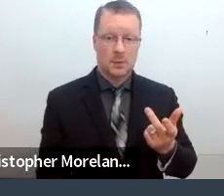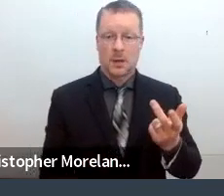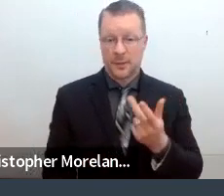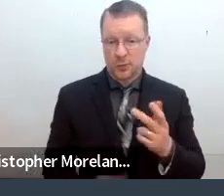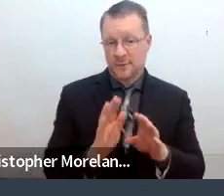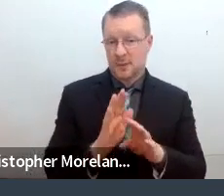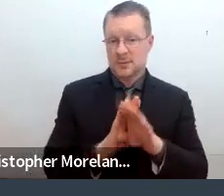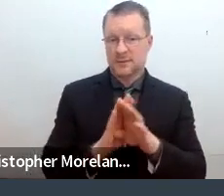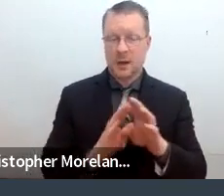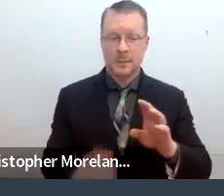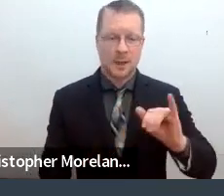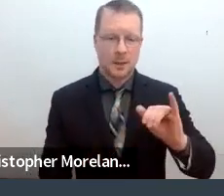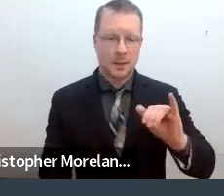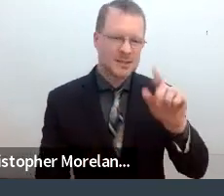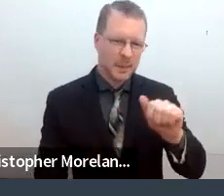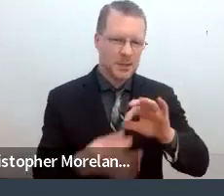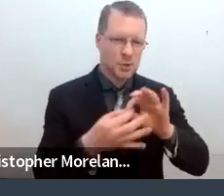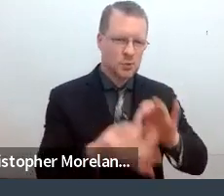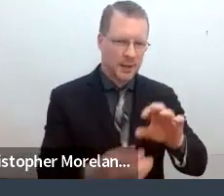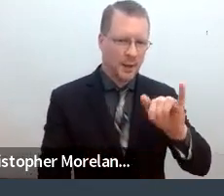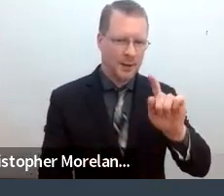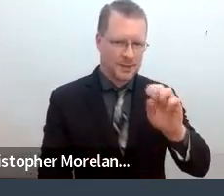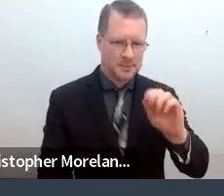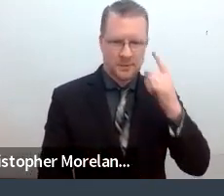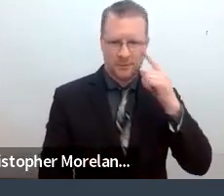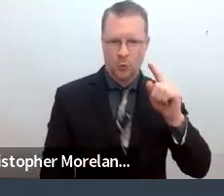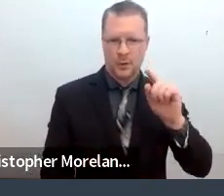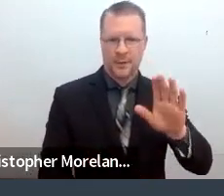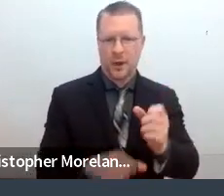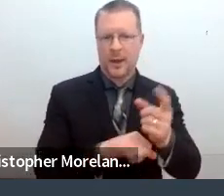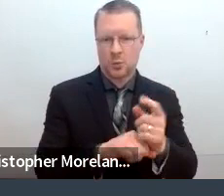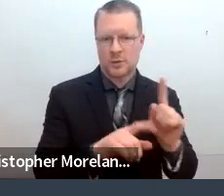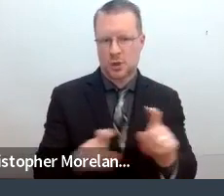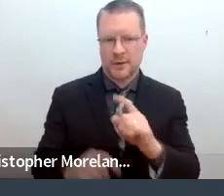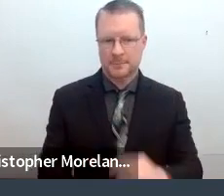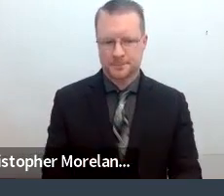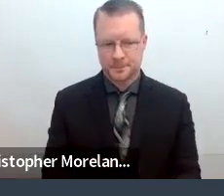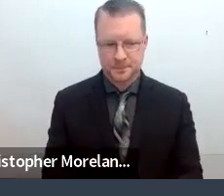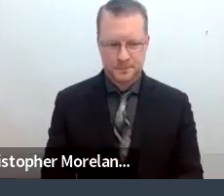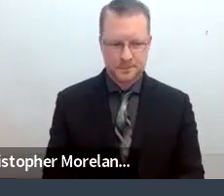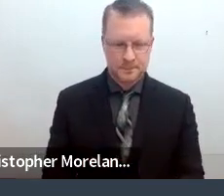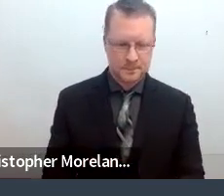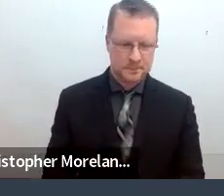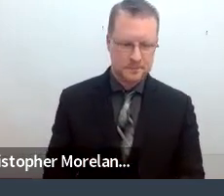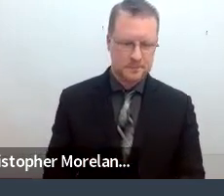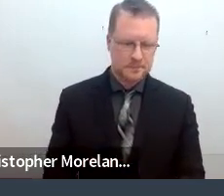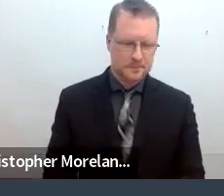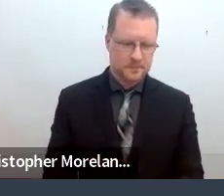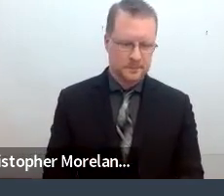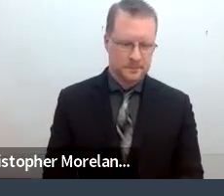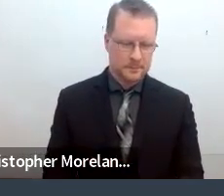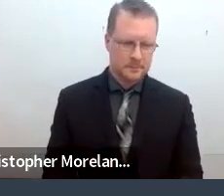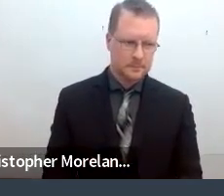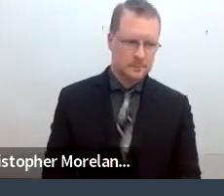What began as an initial conversation ended up including Dr. Meeks and us